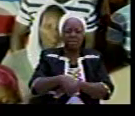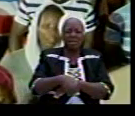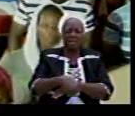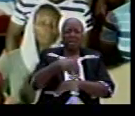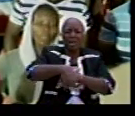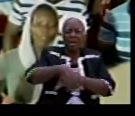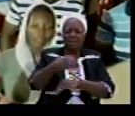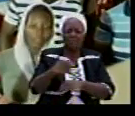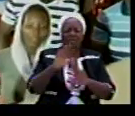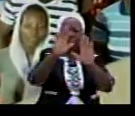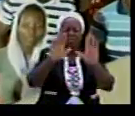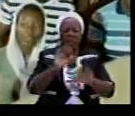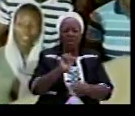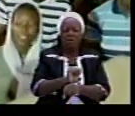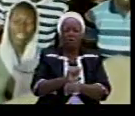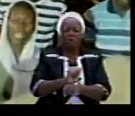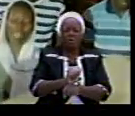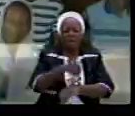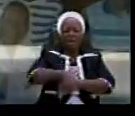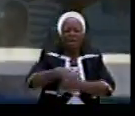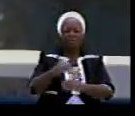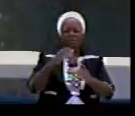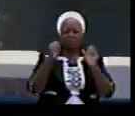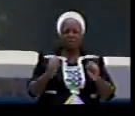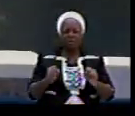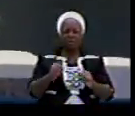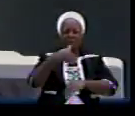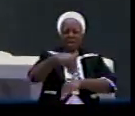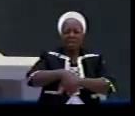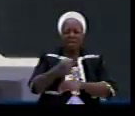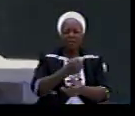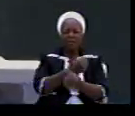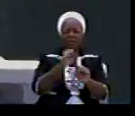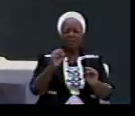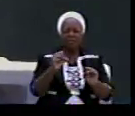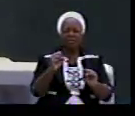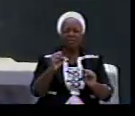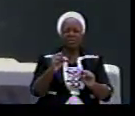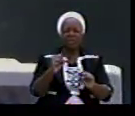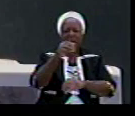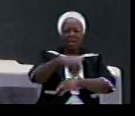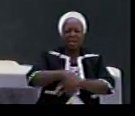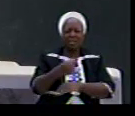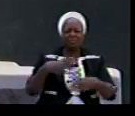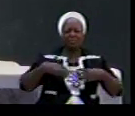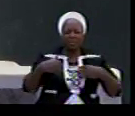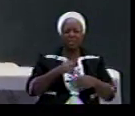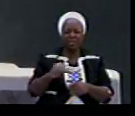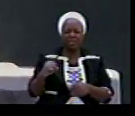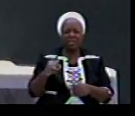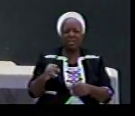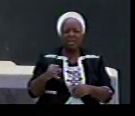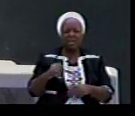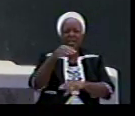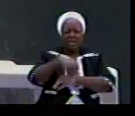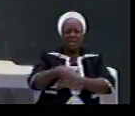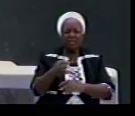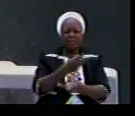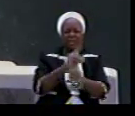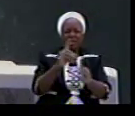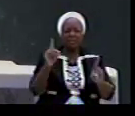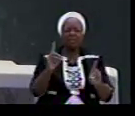miracle, night of power, night of salvation, night of healing, night of